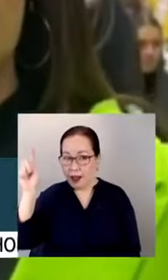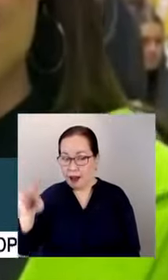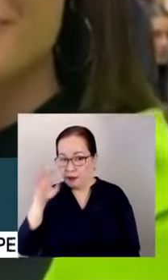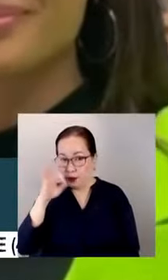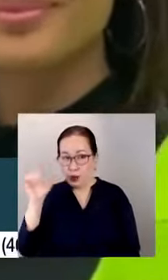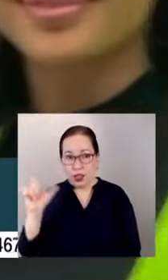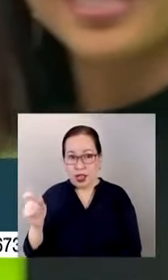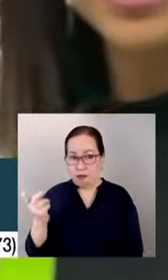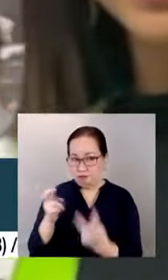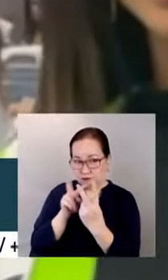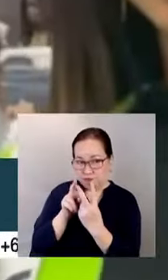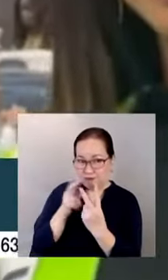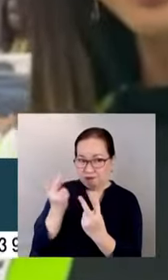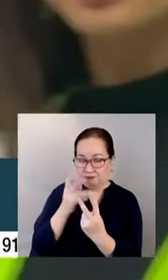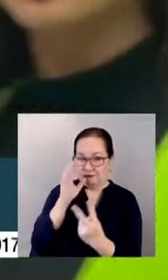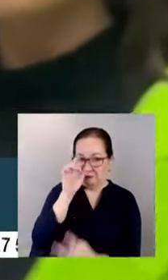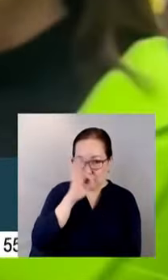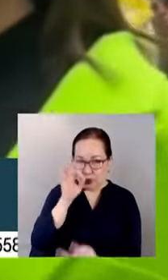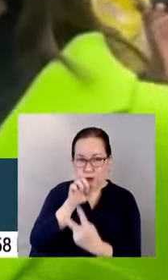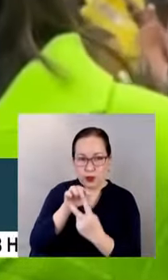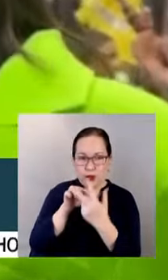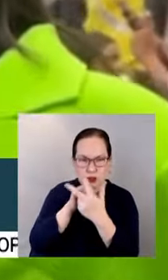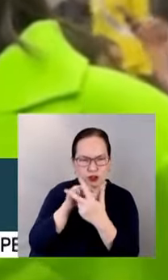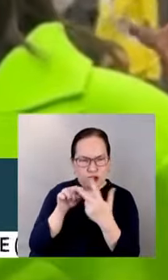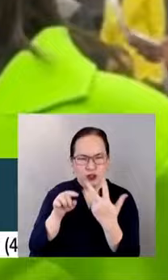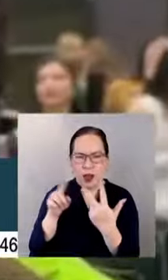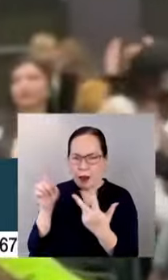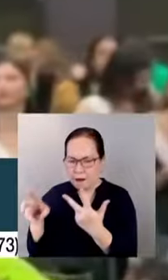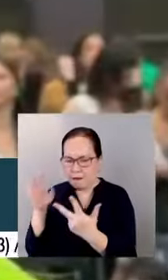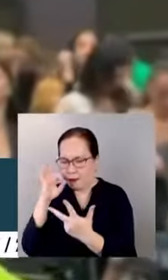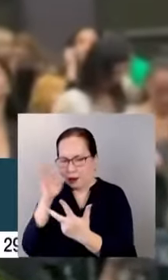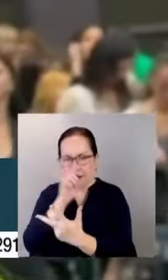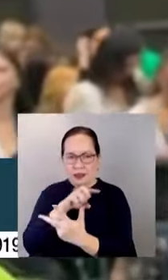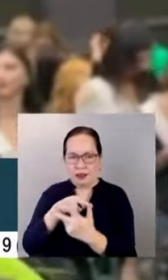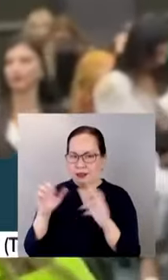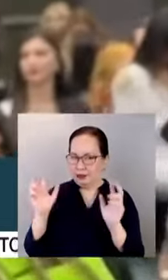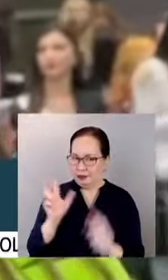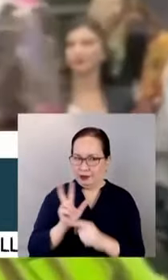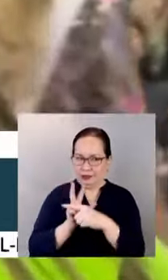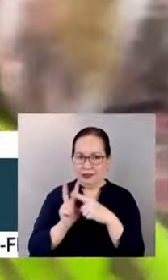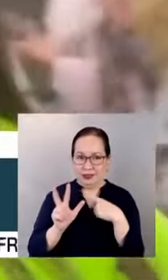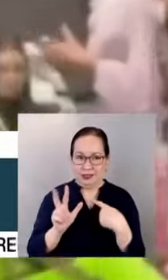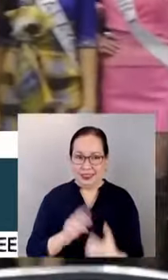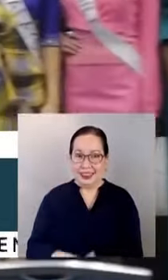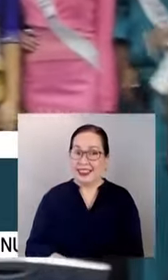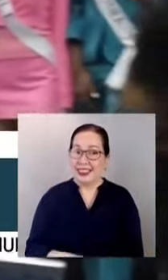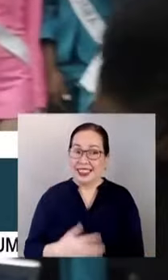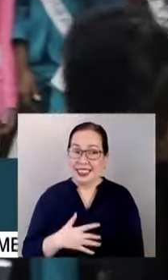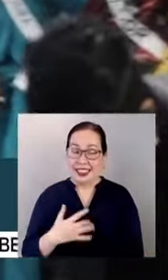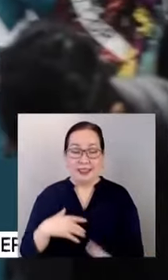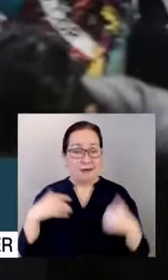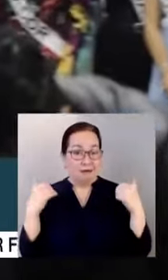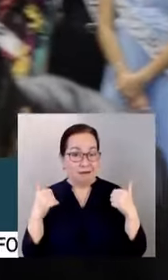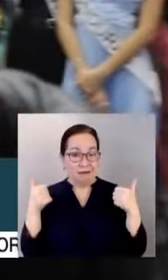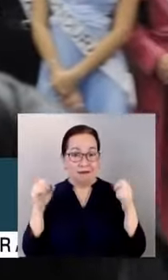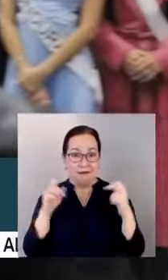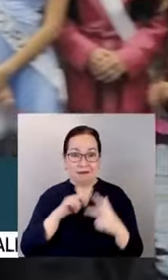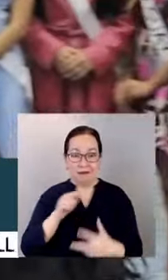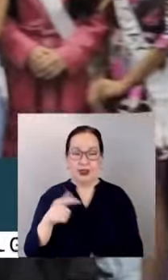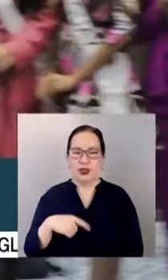USA Arbony Gabriel got together for a photo op. I'm feeling good, well-rested. New Orleans